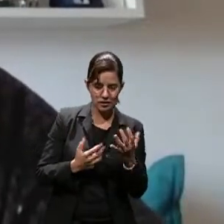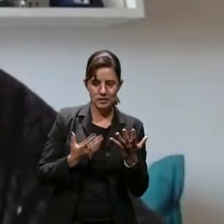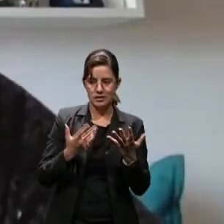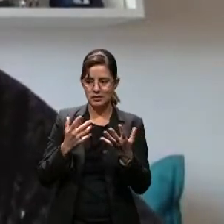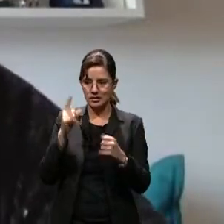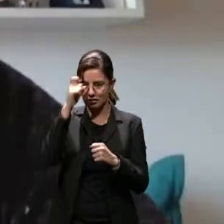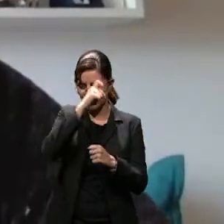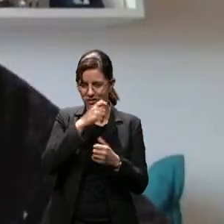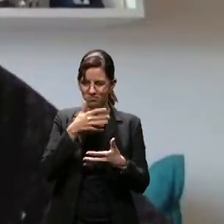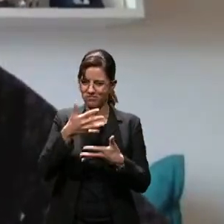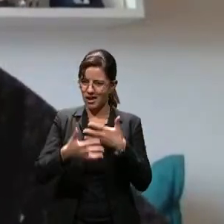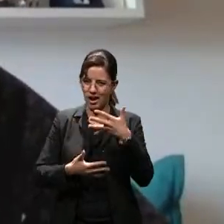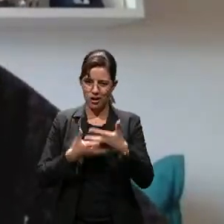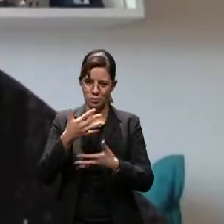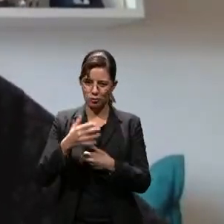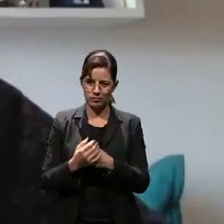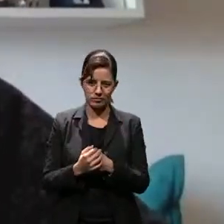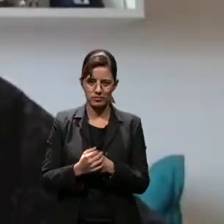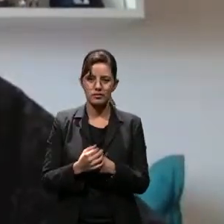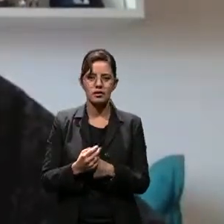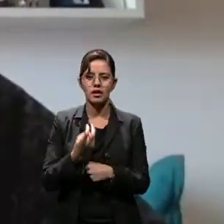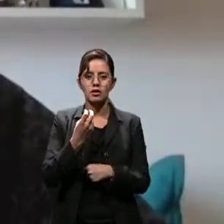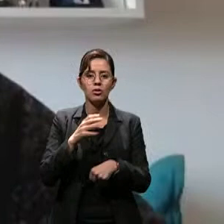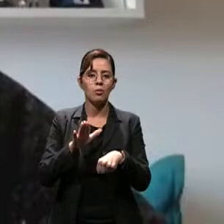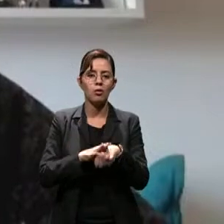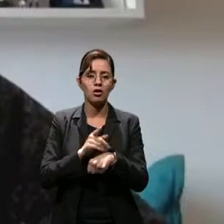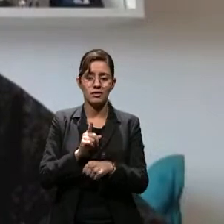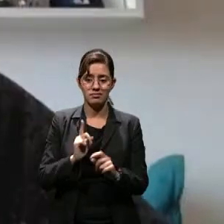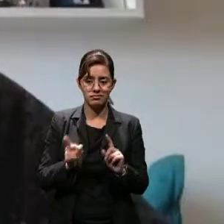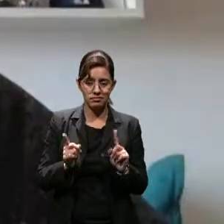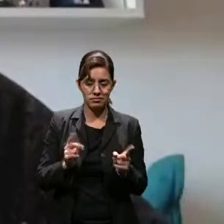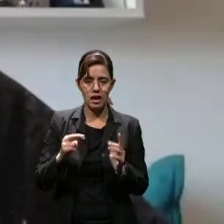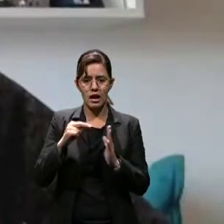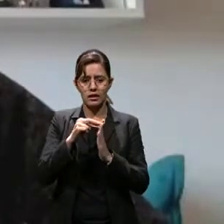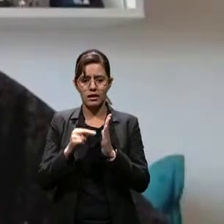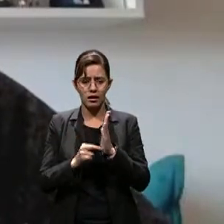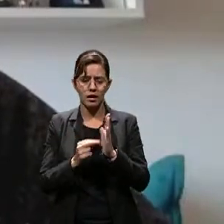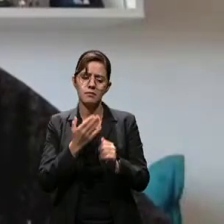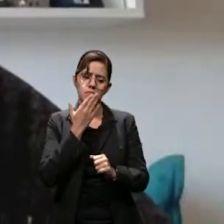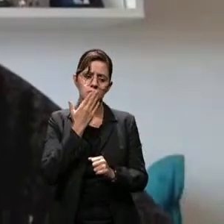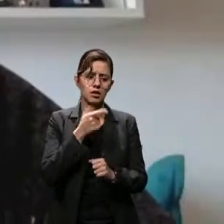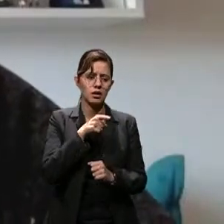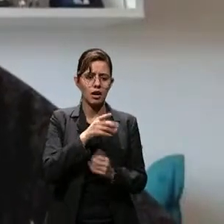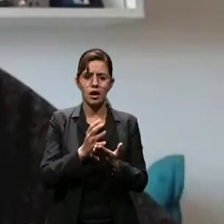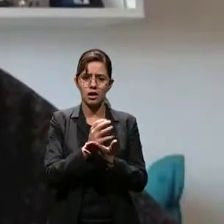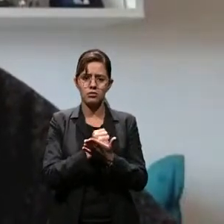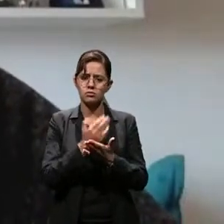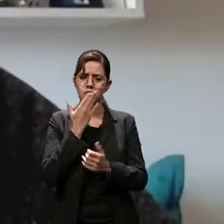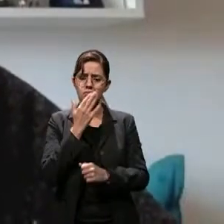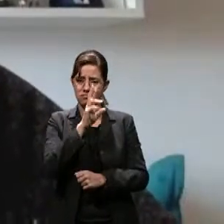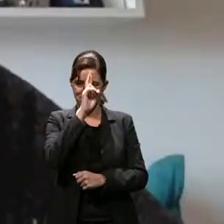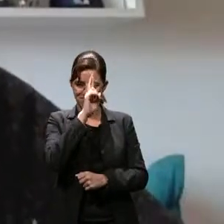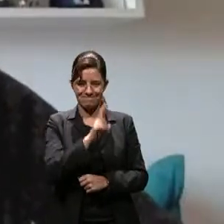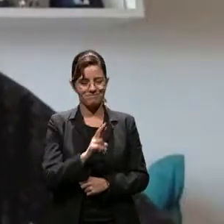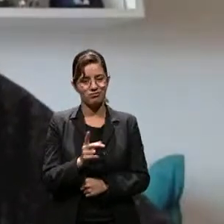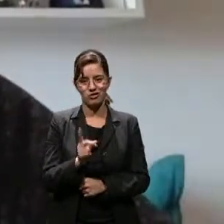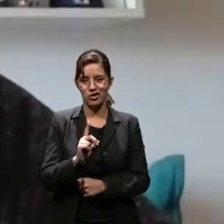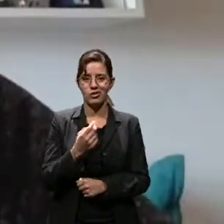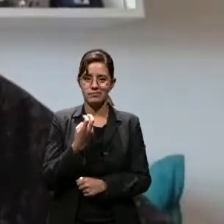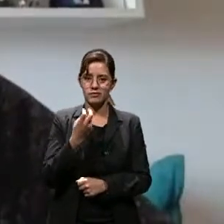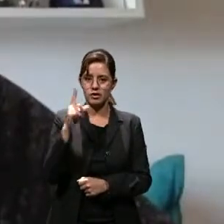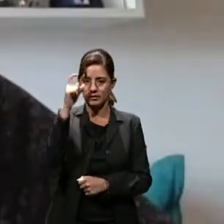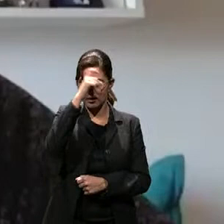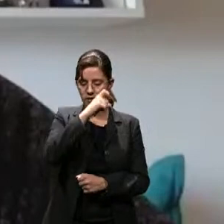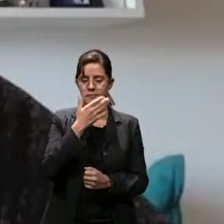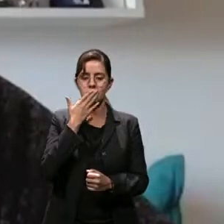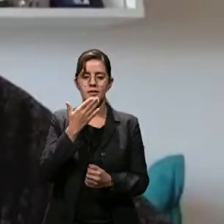God. So it's like not accepting the democratic rules on both sides. So